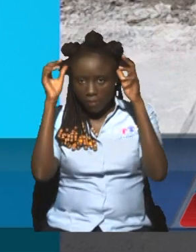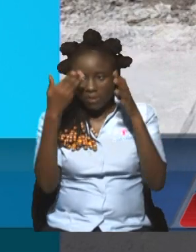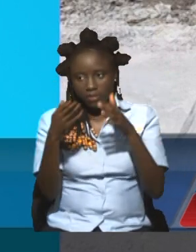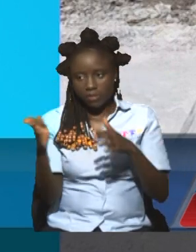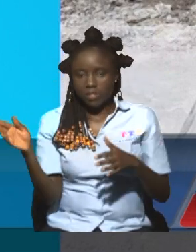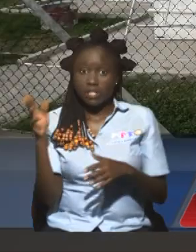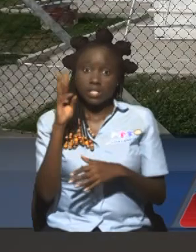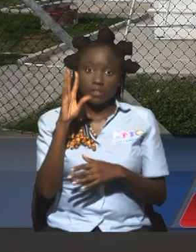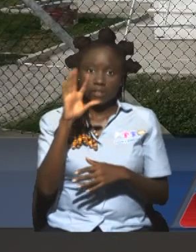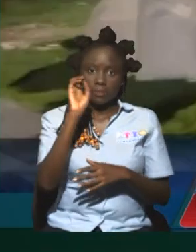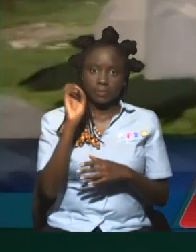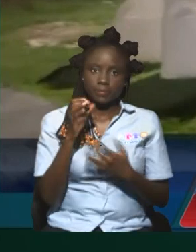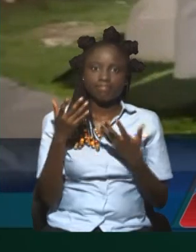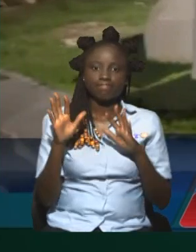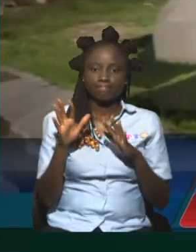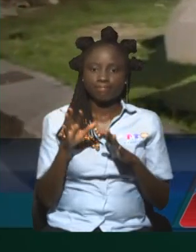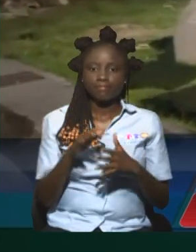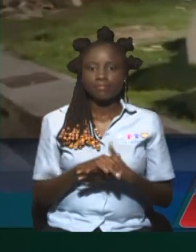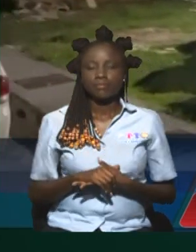complete.